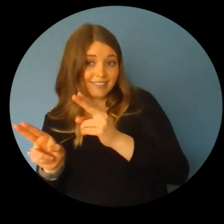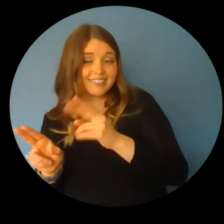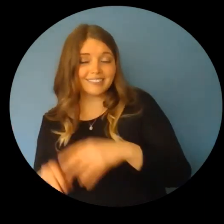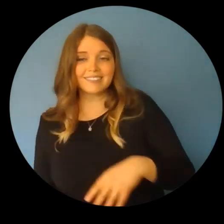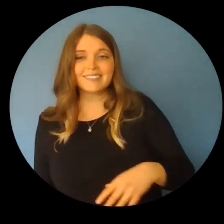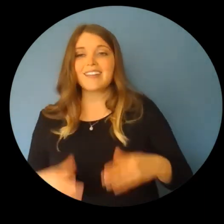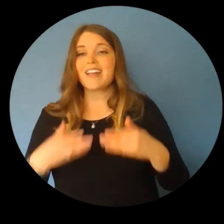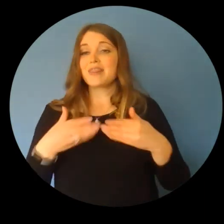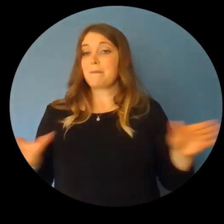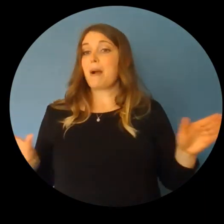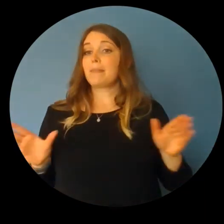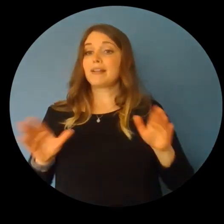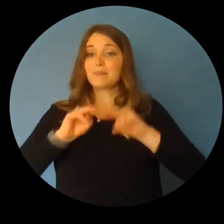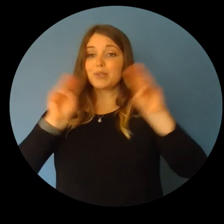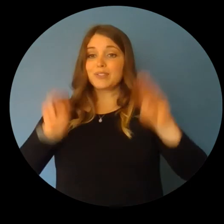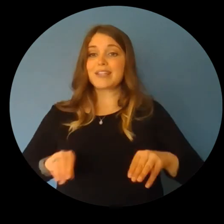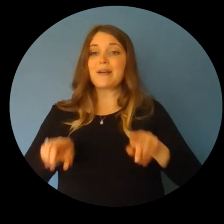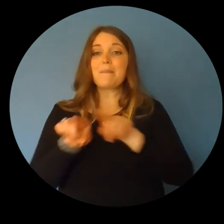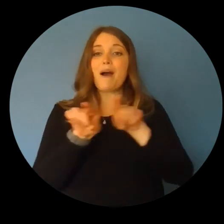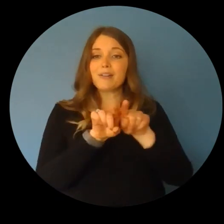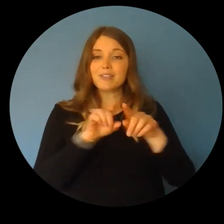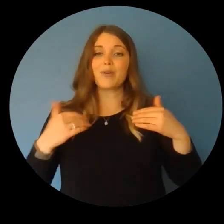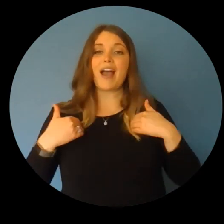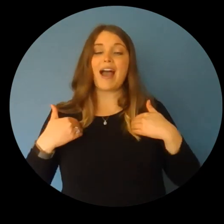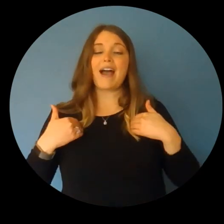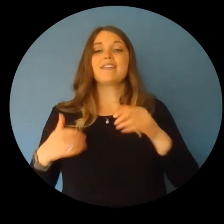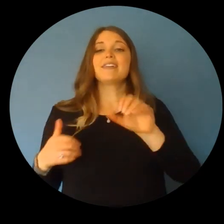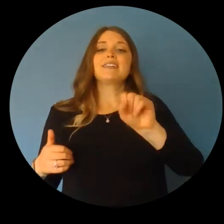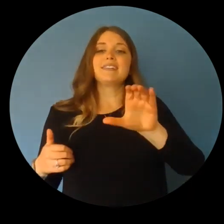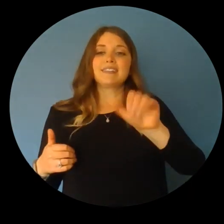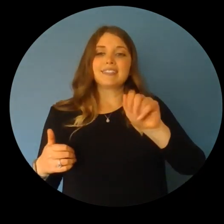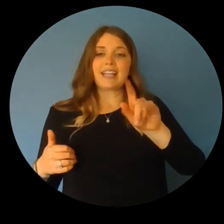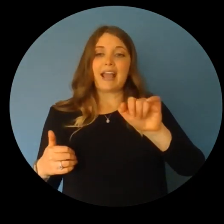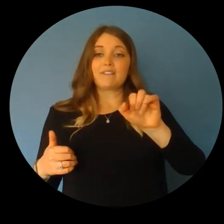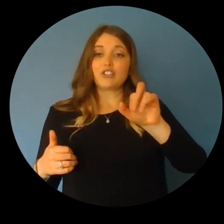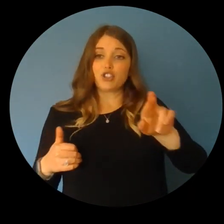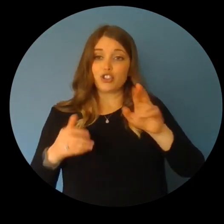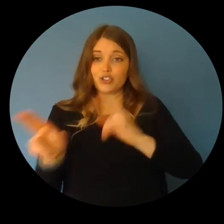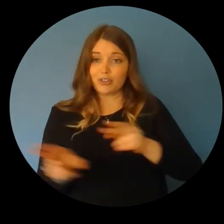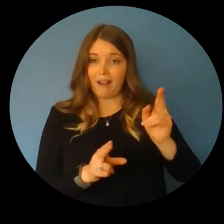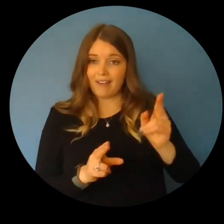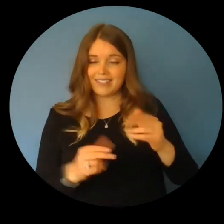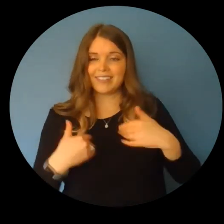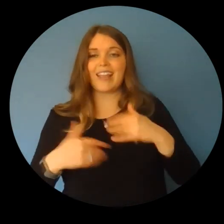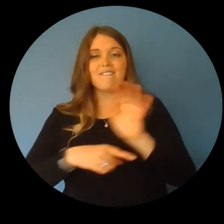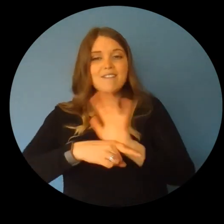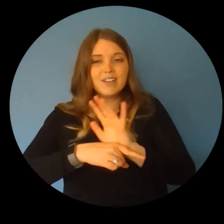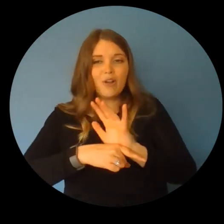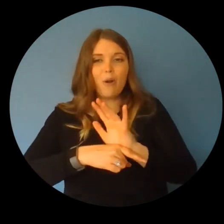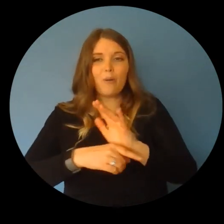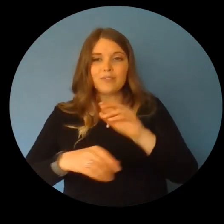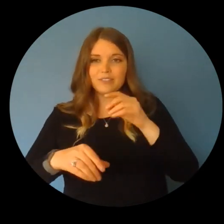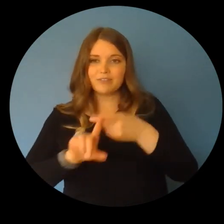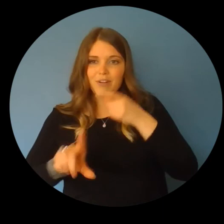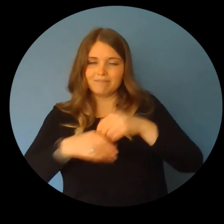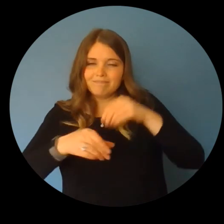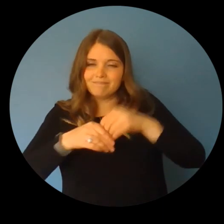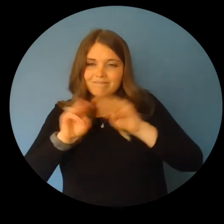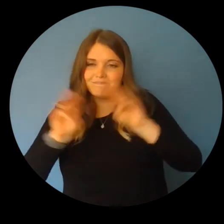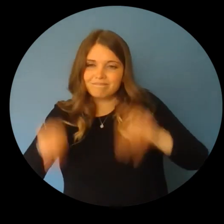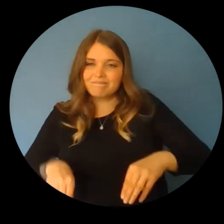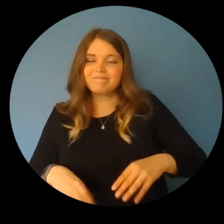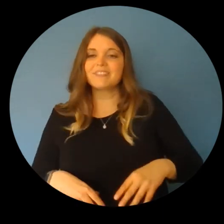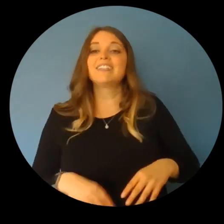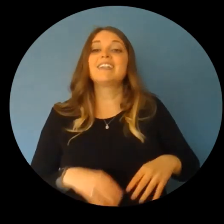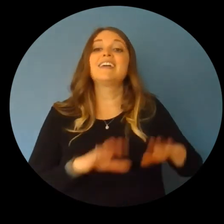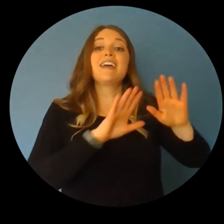also posted a scavenger hunt, and they have videos from some of the exhibits in the museum. And then the Children's Museum has